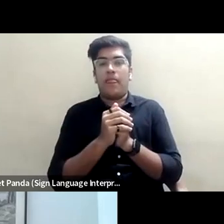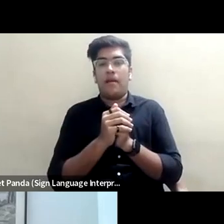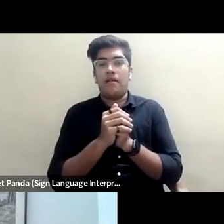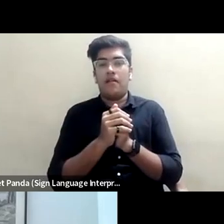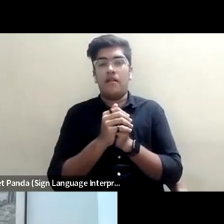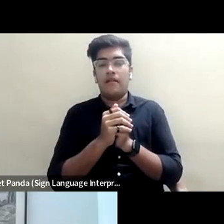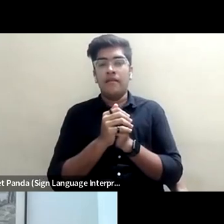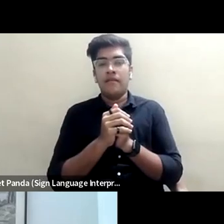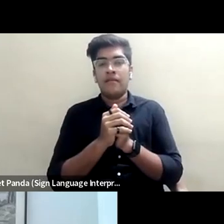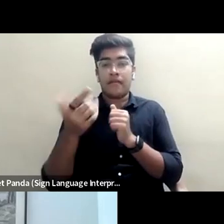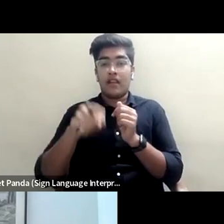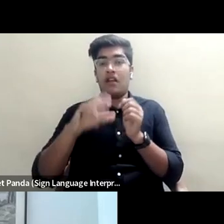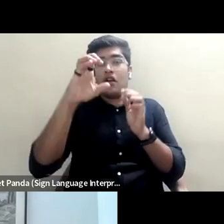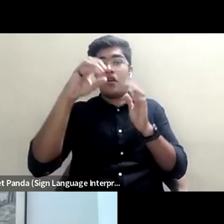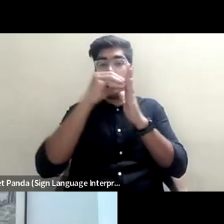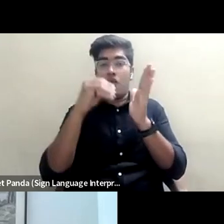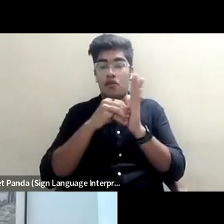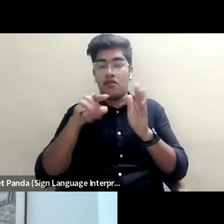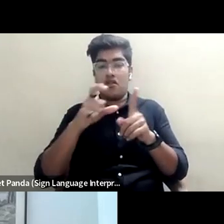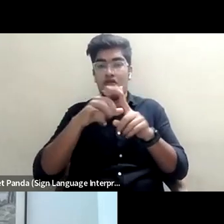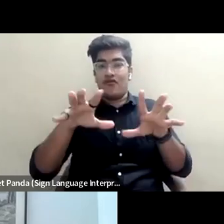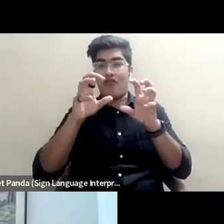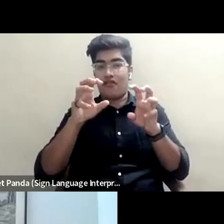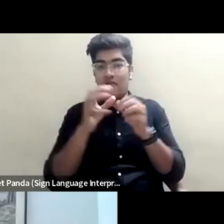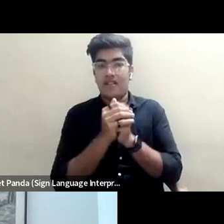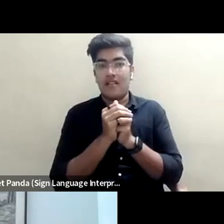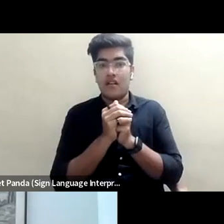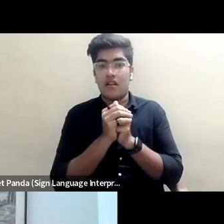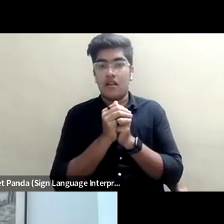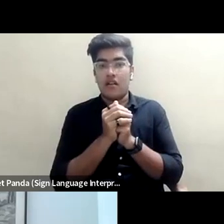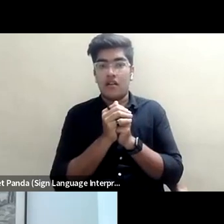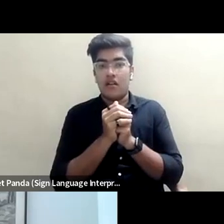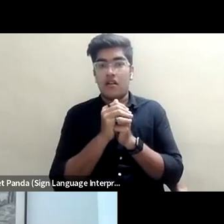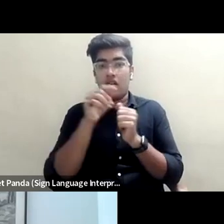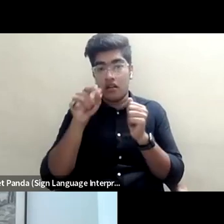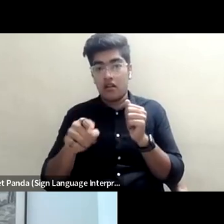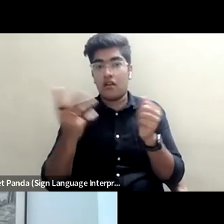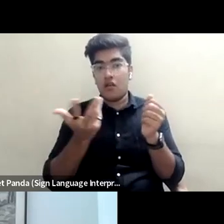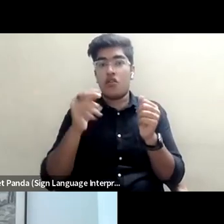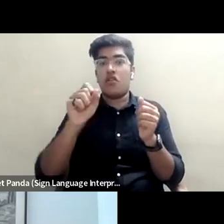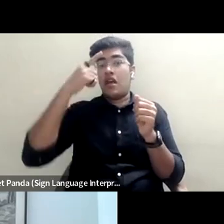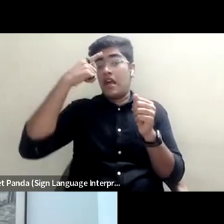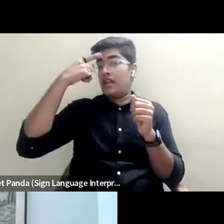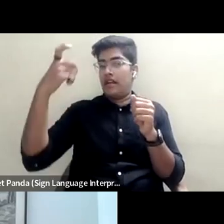sacred document, is actually the vocabulary of those dreams.